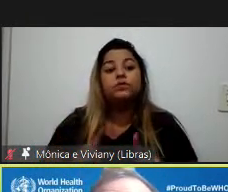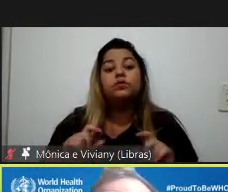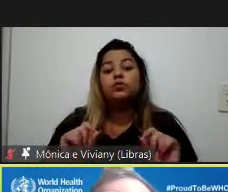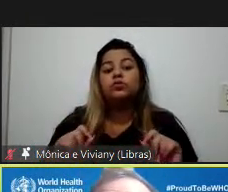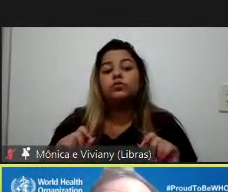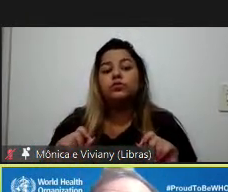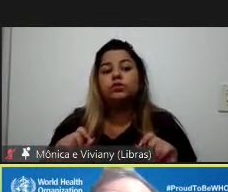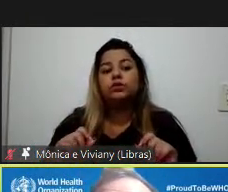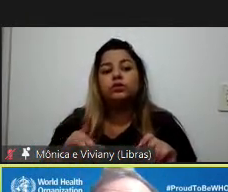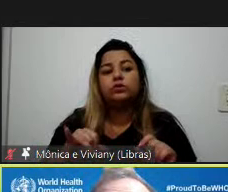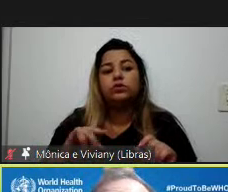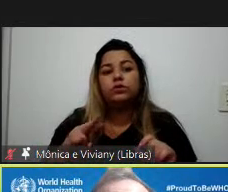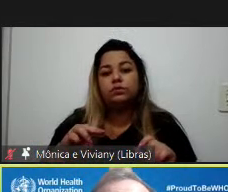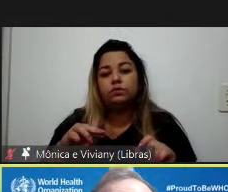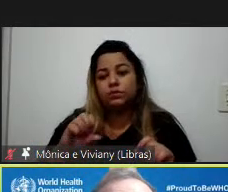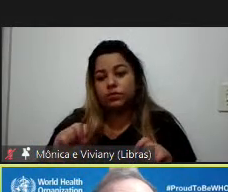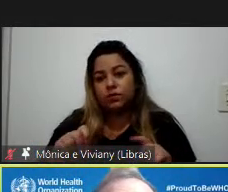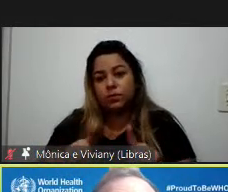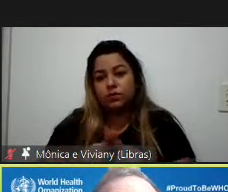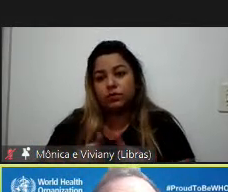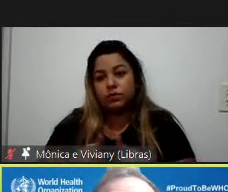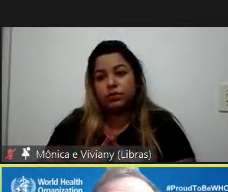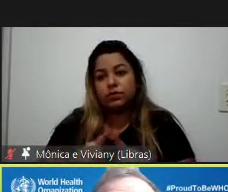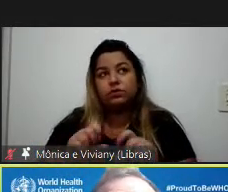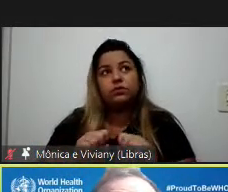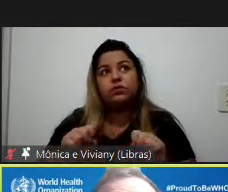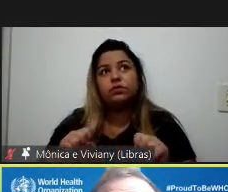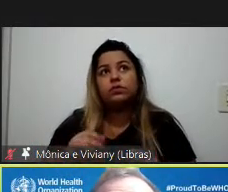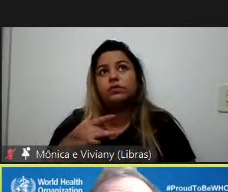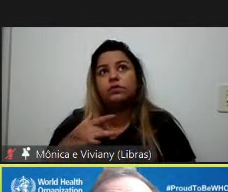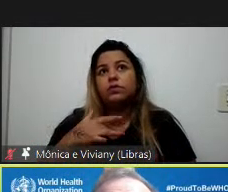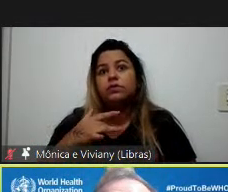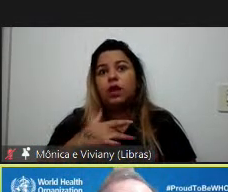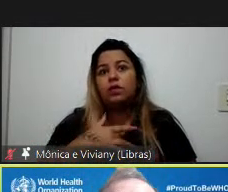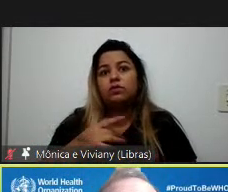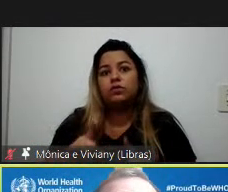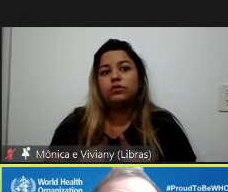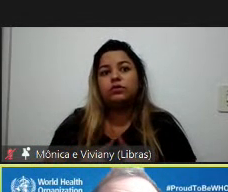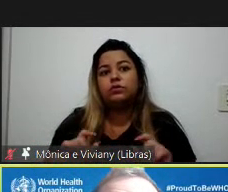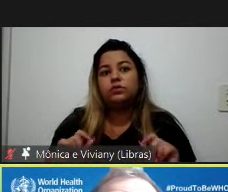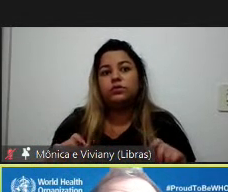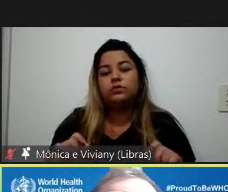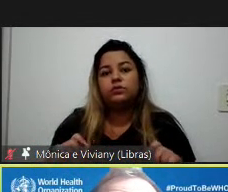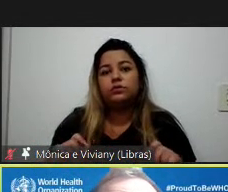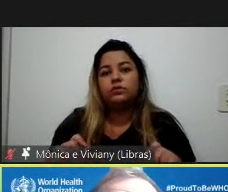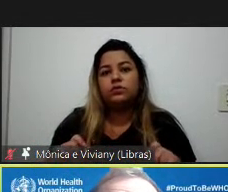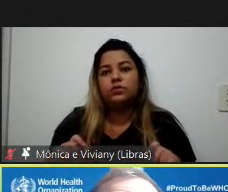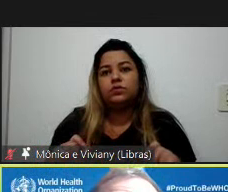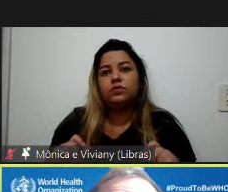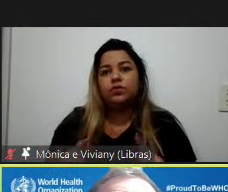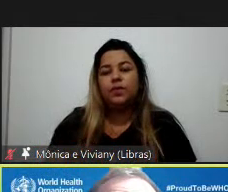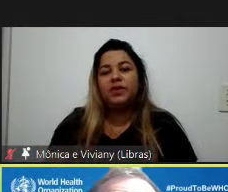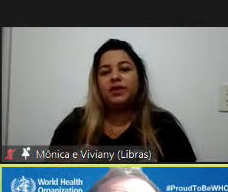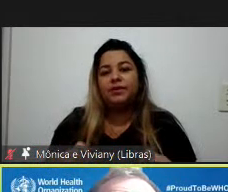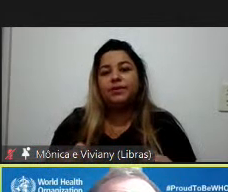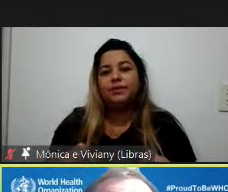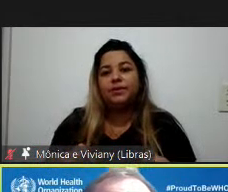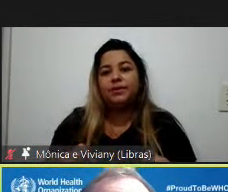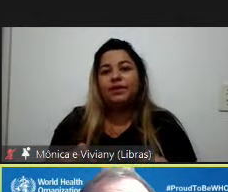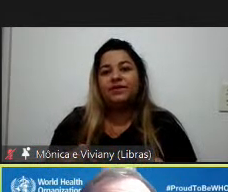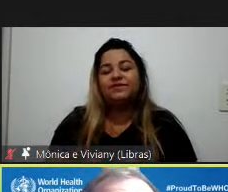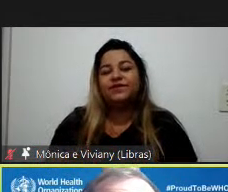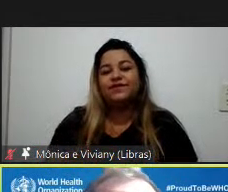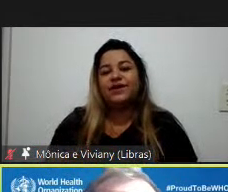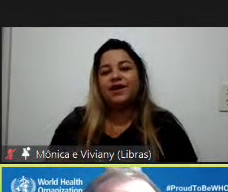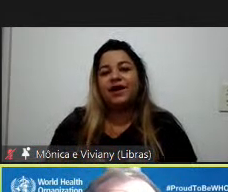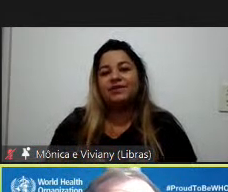trade, in all aspects really of society. But looking at the recommendation on health systems, and